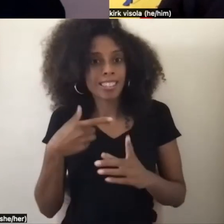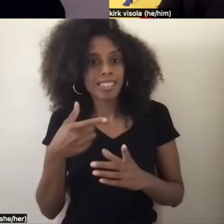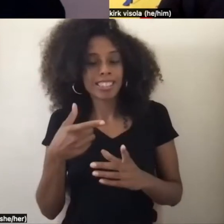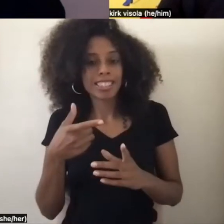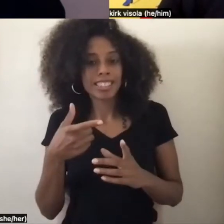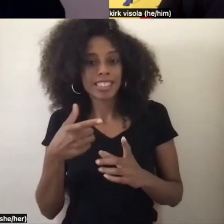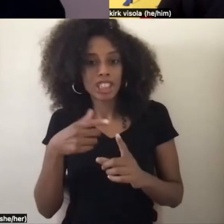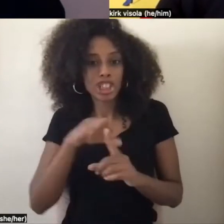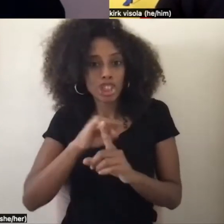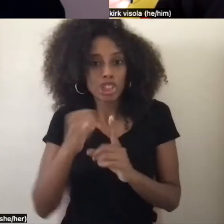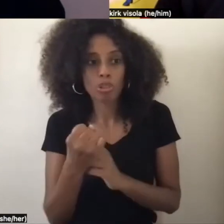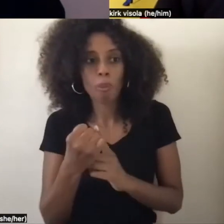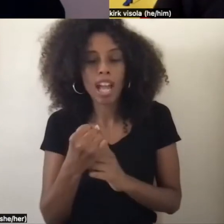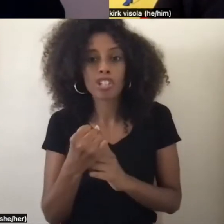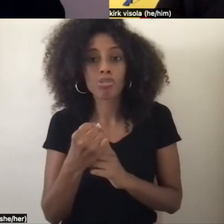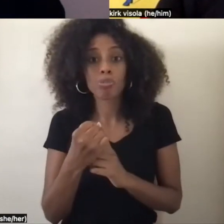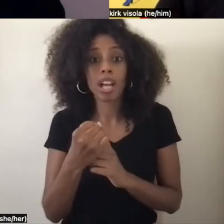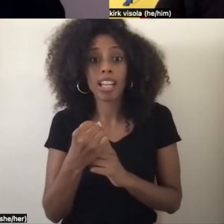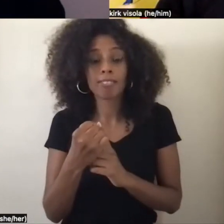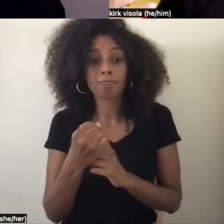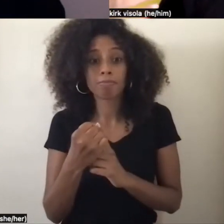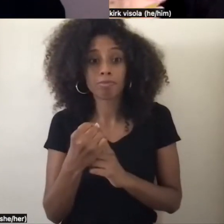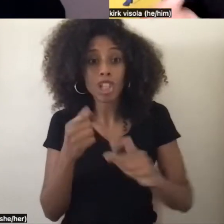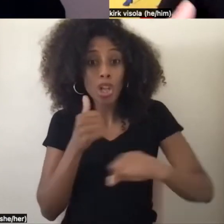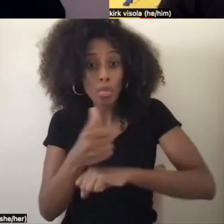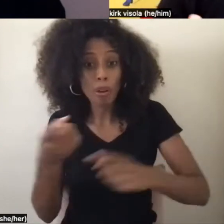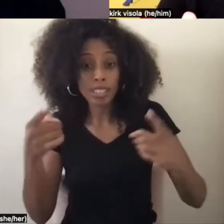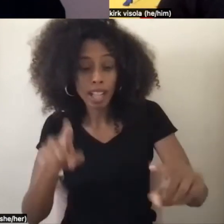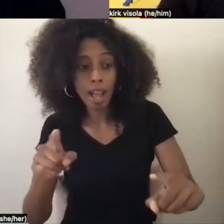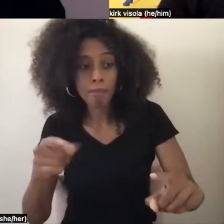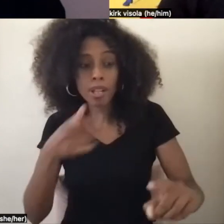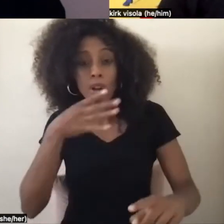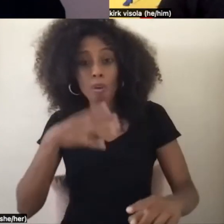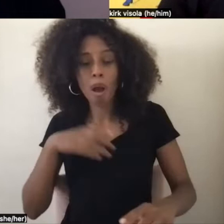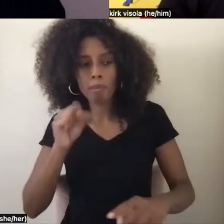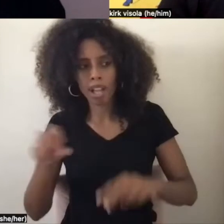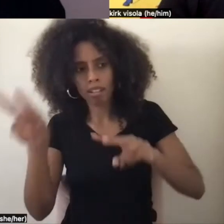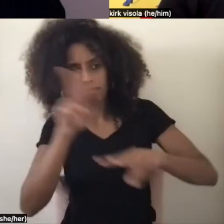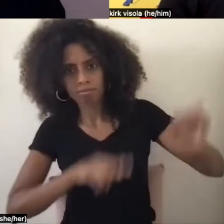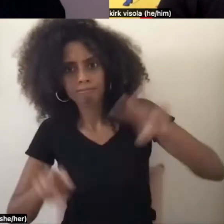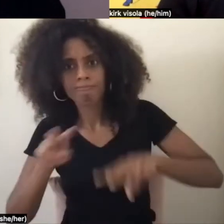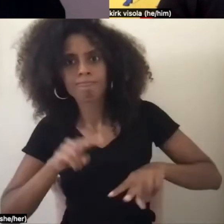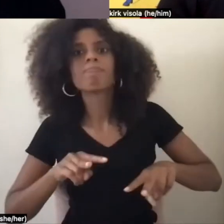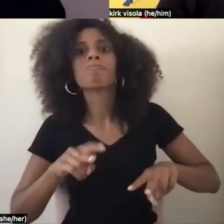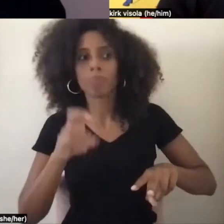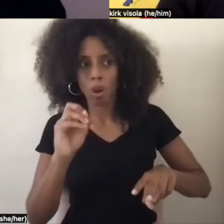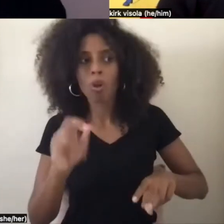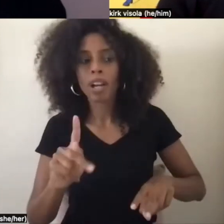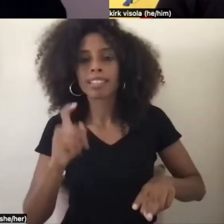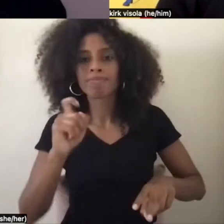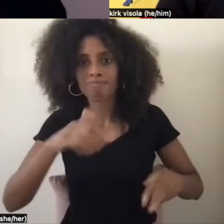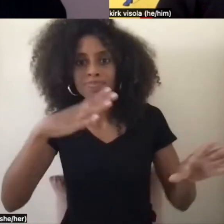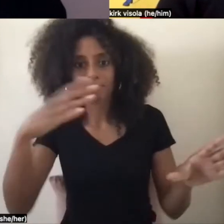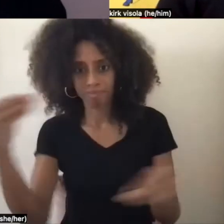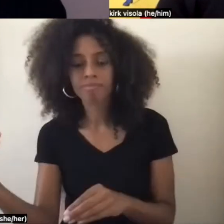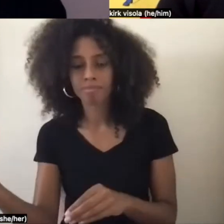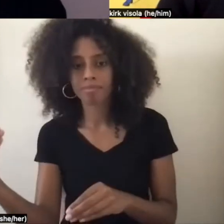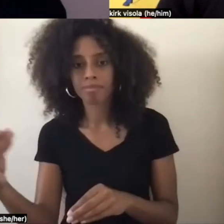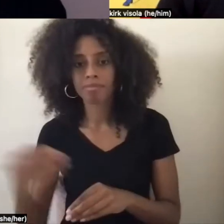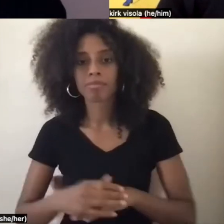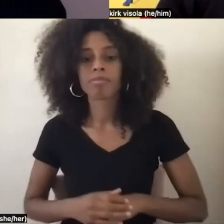automatically a threat that's happening and they're able to assess it and leave. And I'm realizing that in